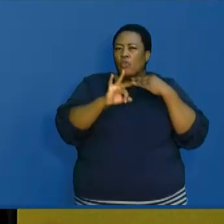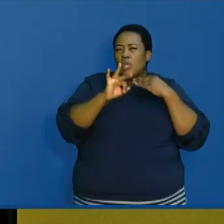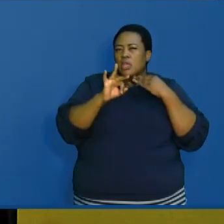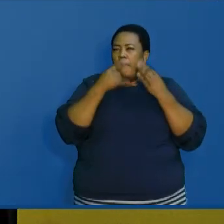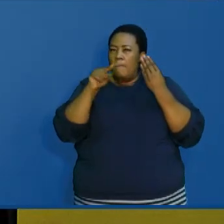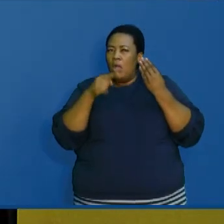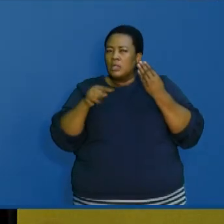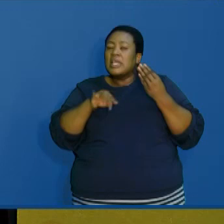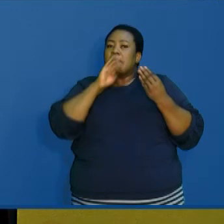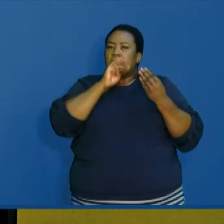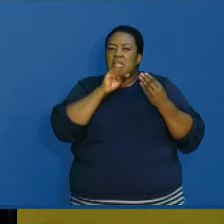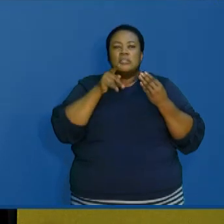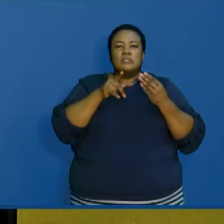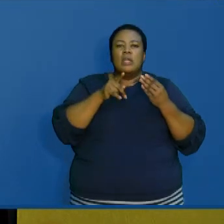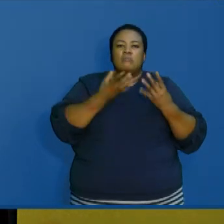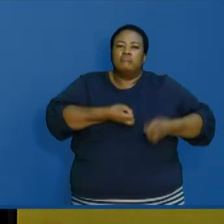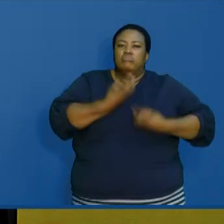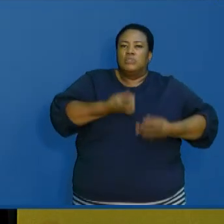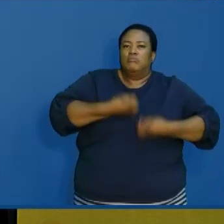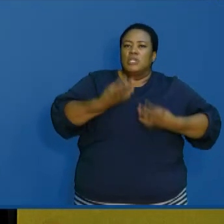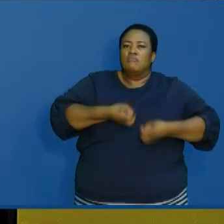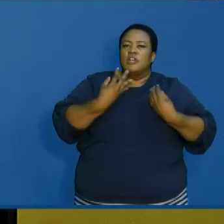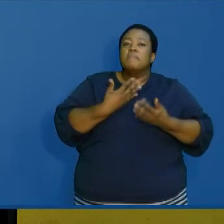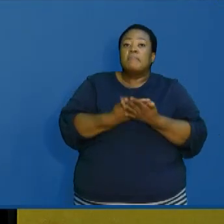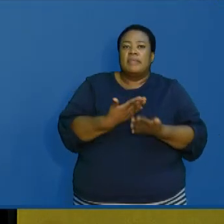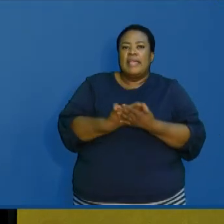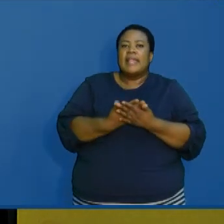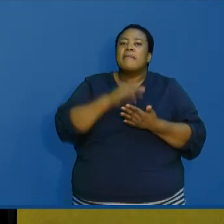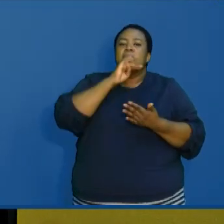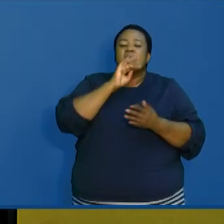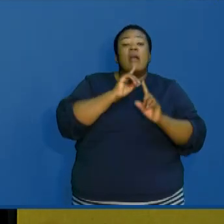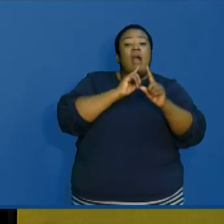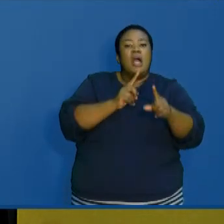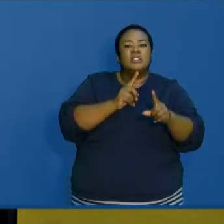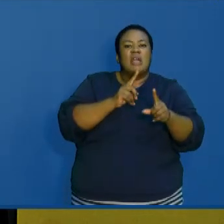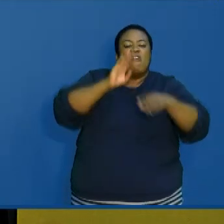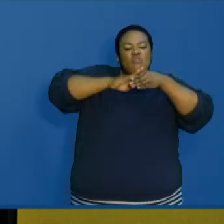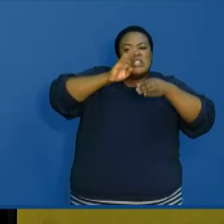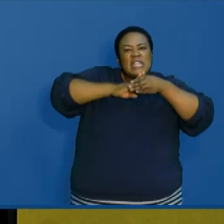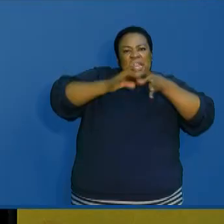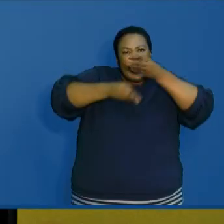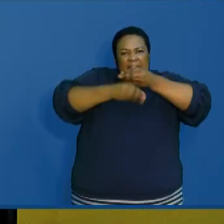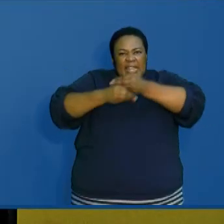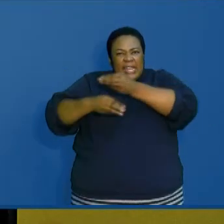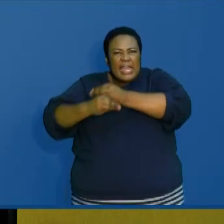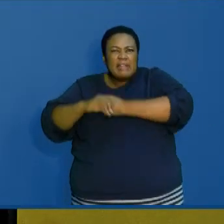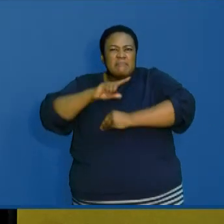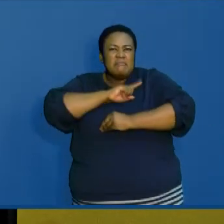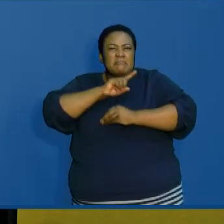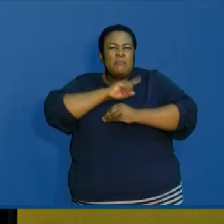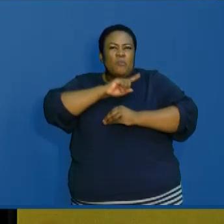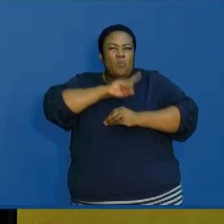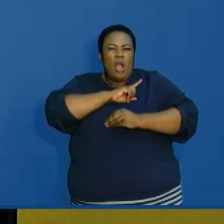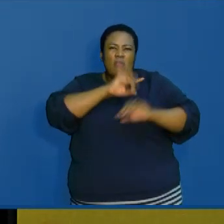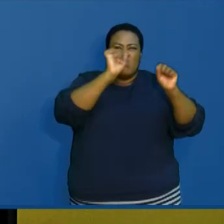are open-ended questions, and you need to substantiate, give reason why you agree or why